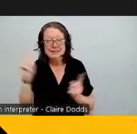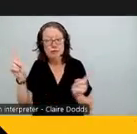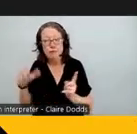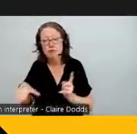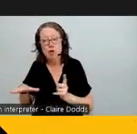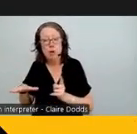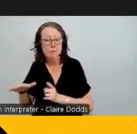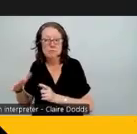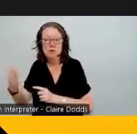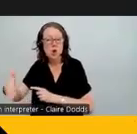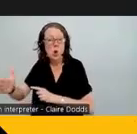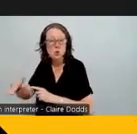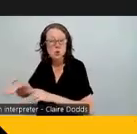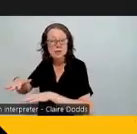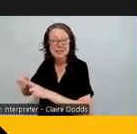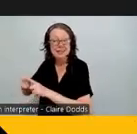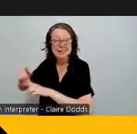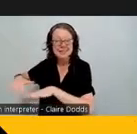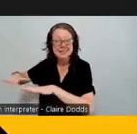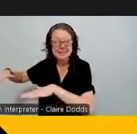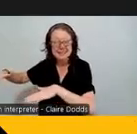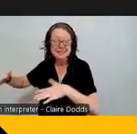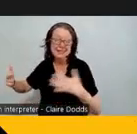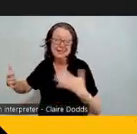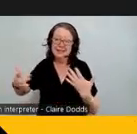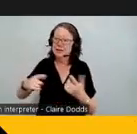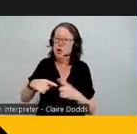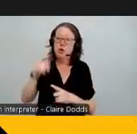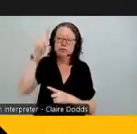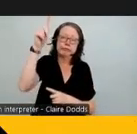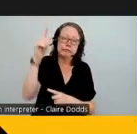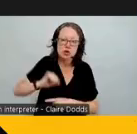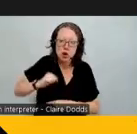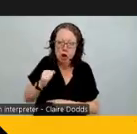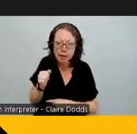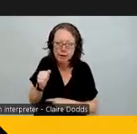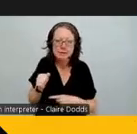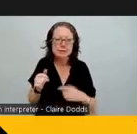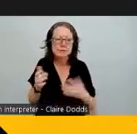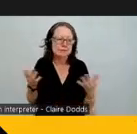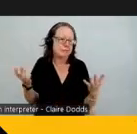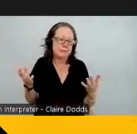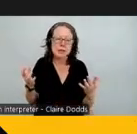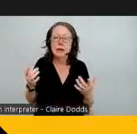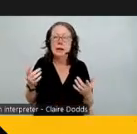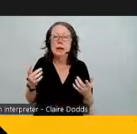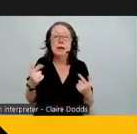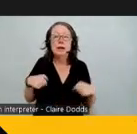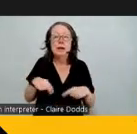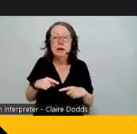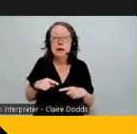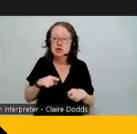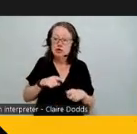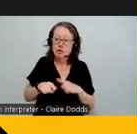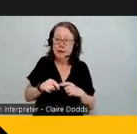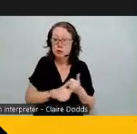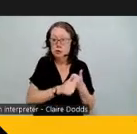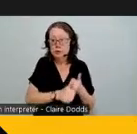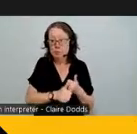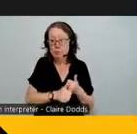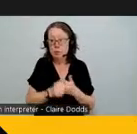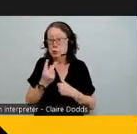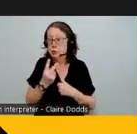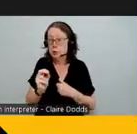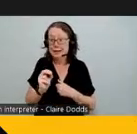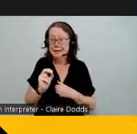what we try and do as a charity trying to support 20 place-based projects from the centre is to have